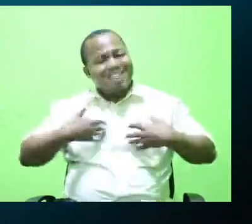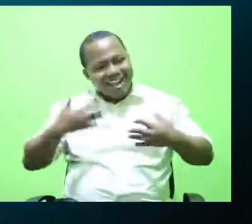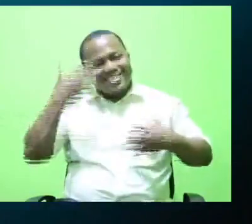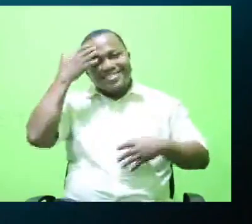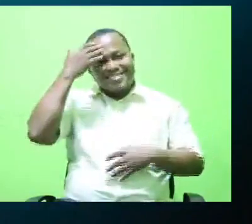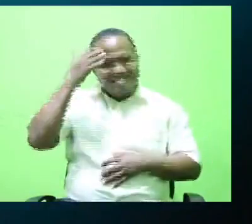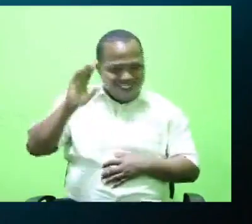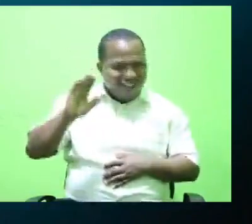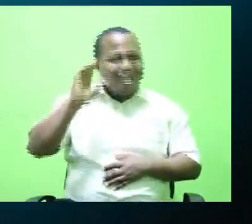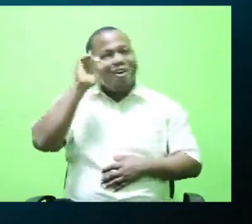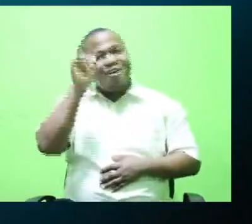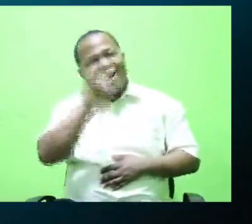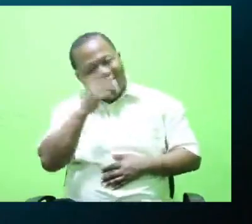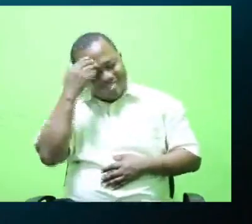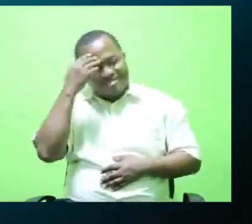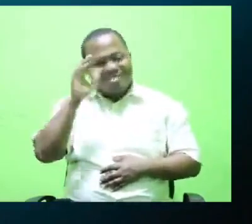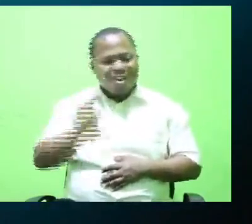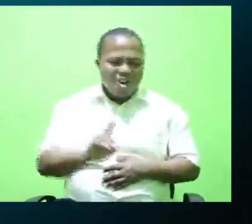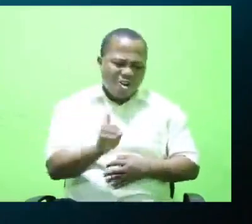I want to know.